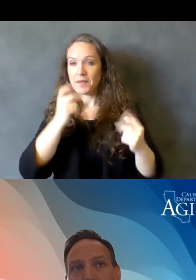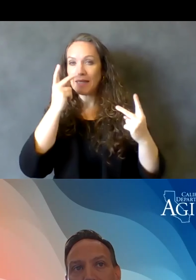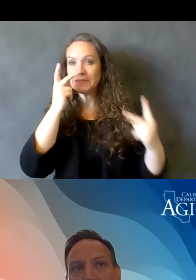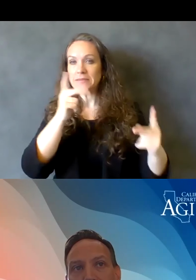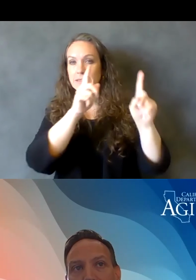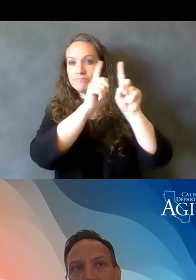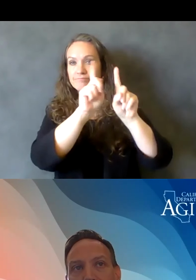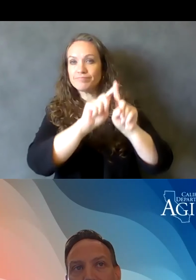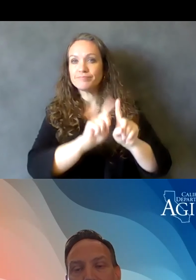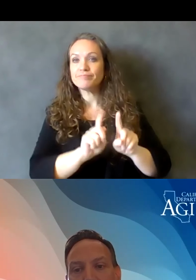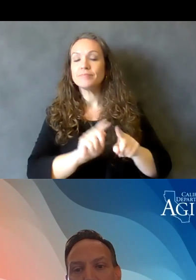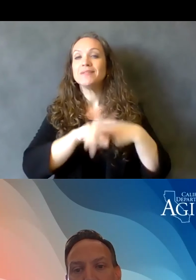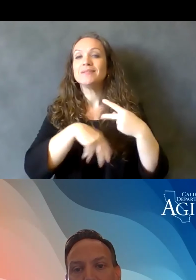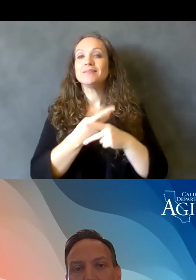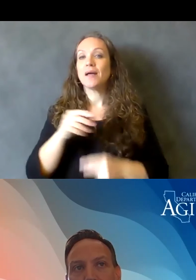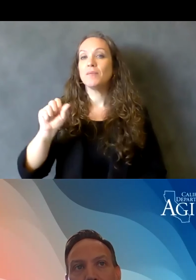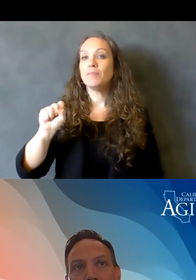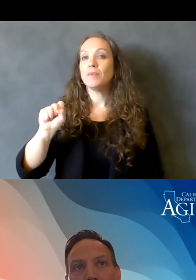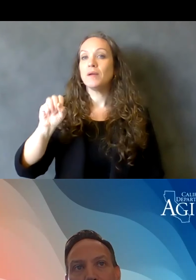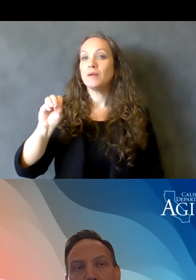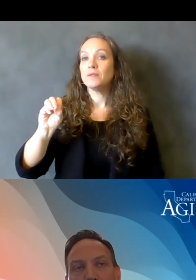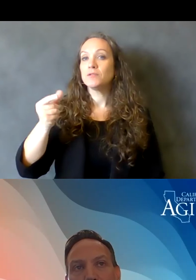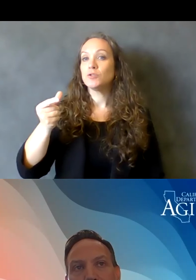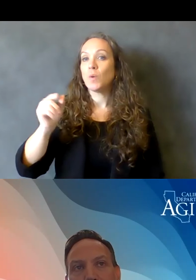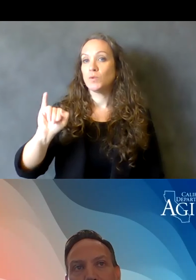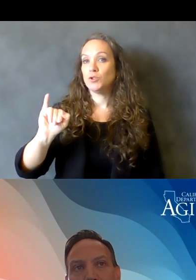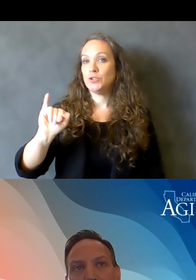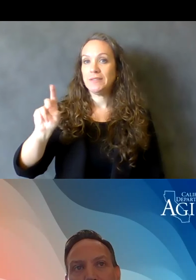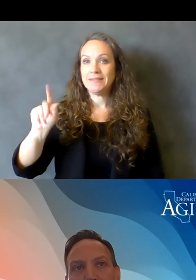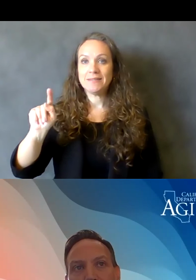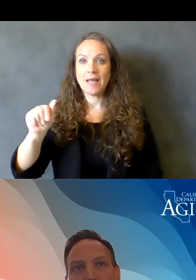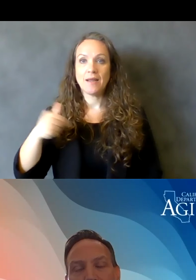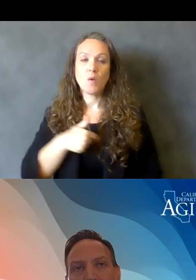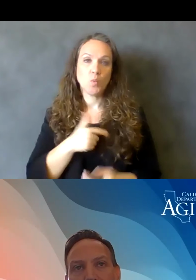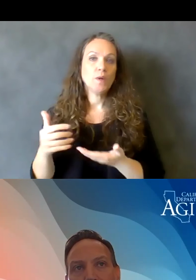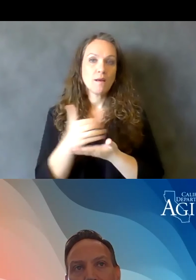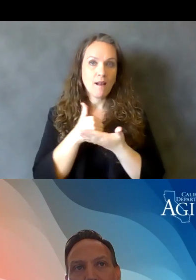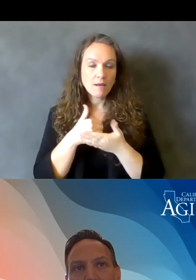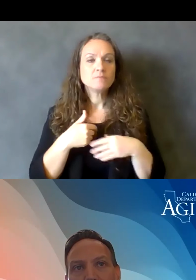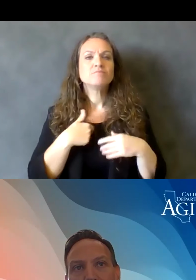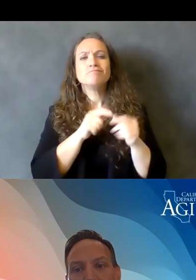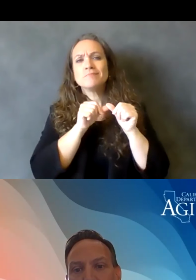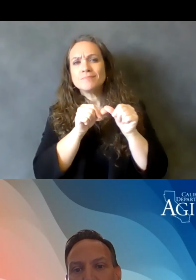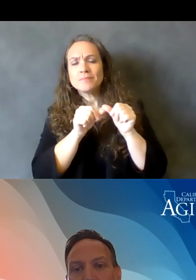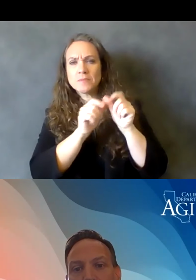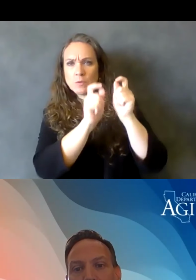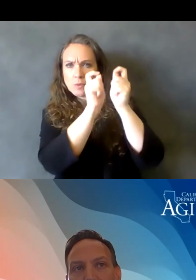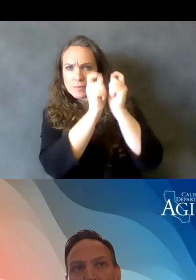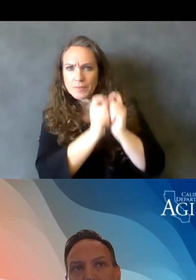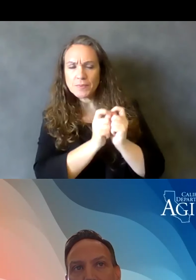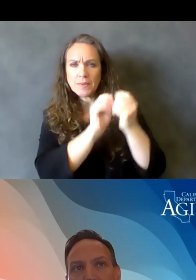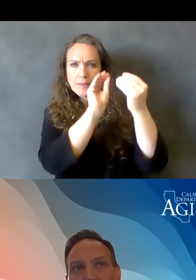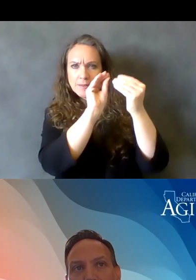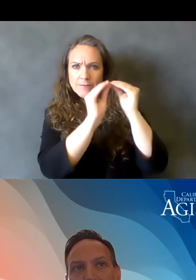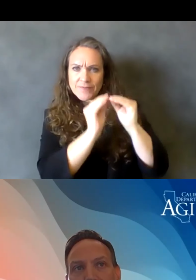of SOGI data that we've been collecting. We're going to continue to refine and validate this data, and we